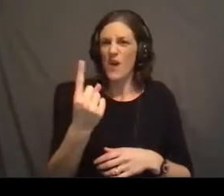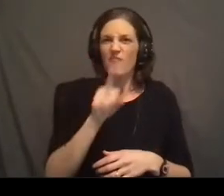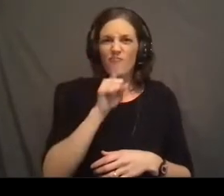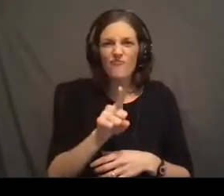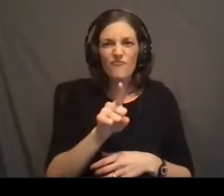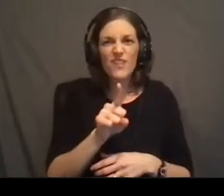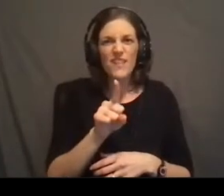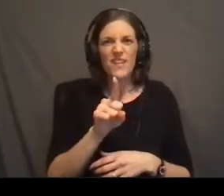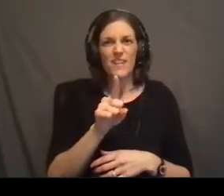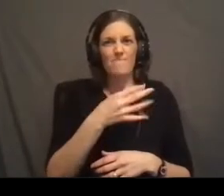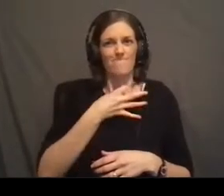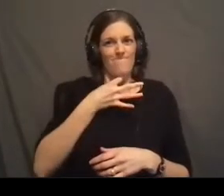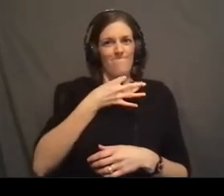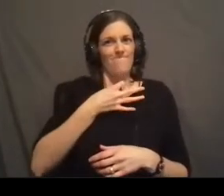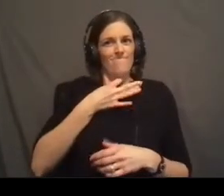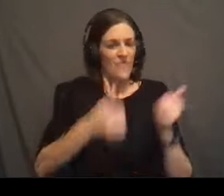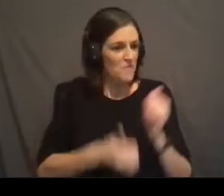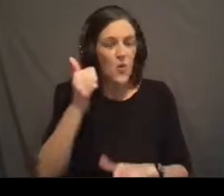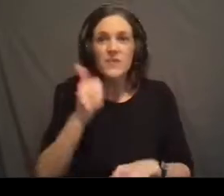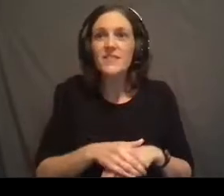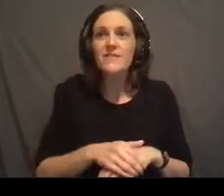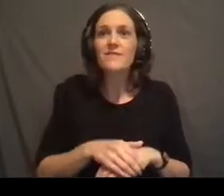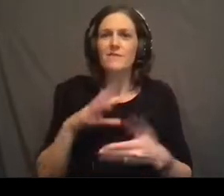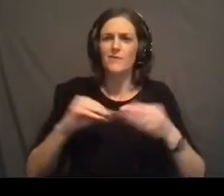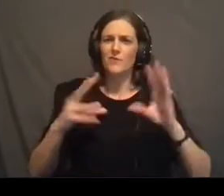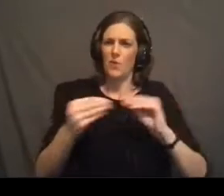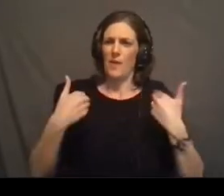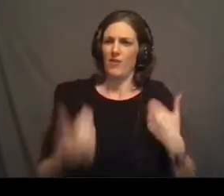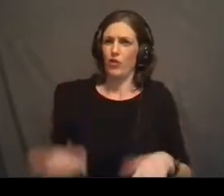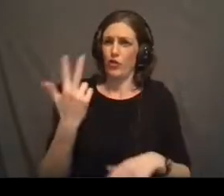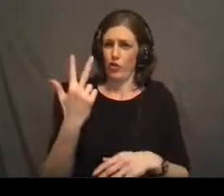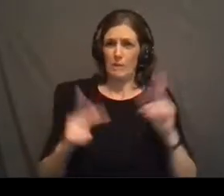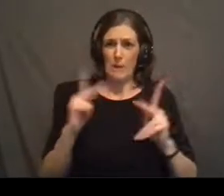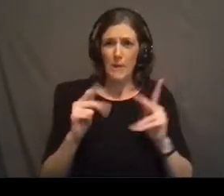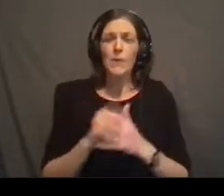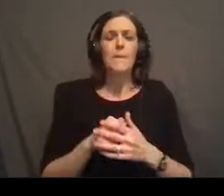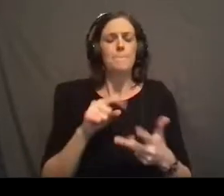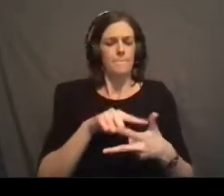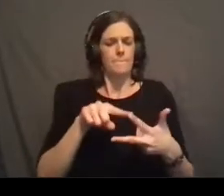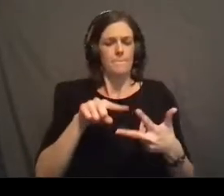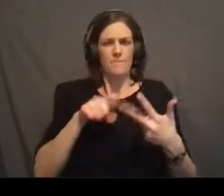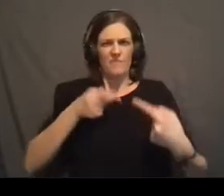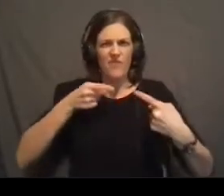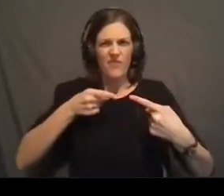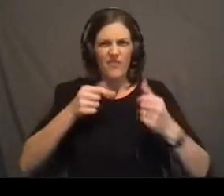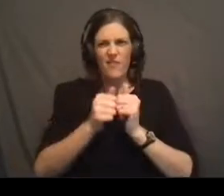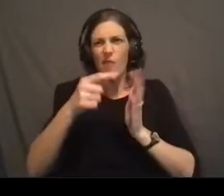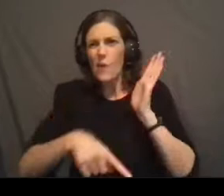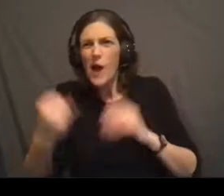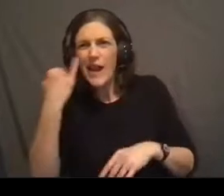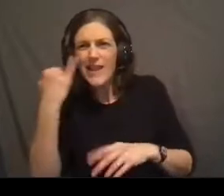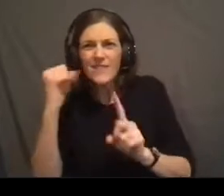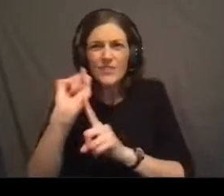intrigues me the most. In this story, we find three figures who are wrestling with what-if